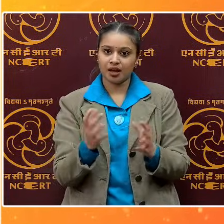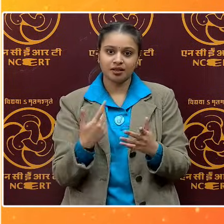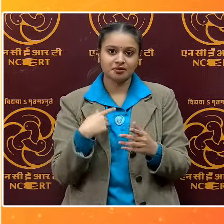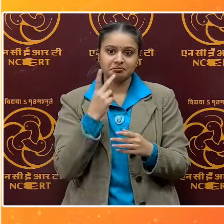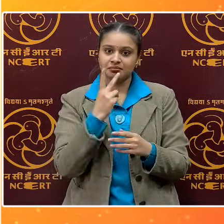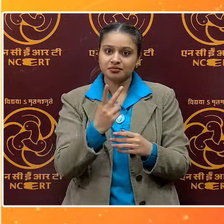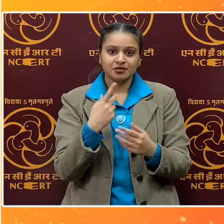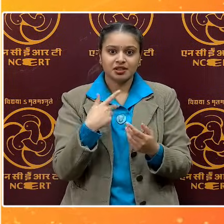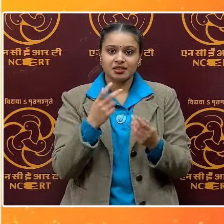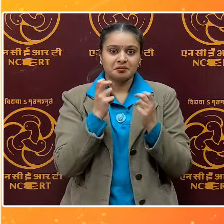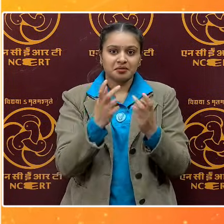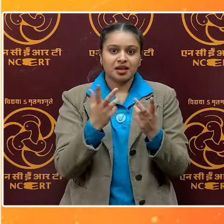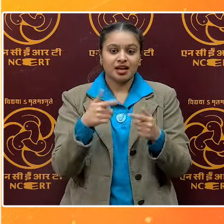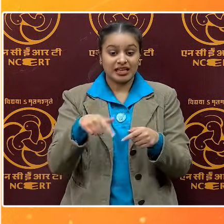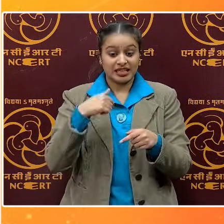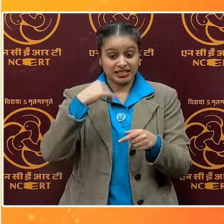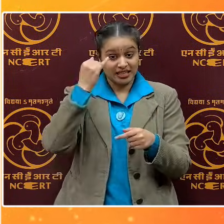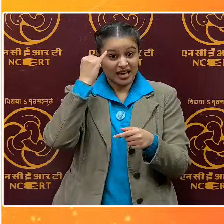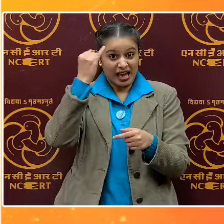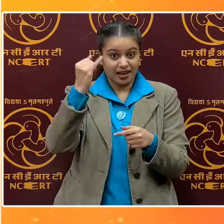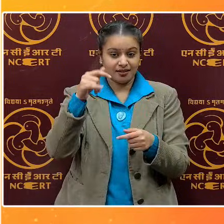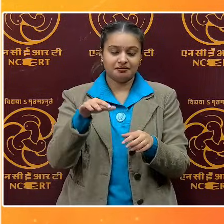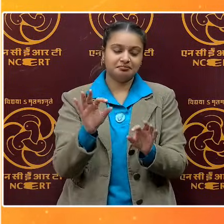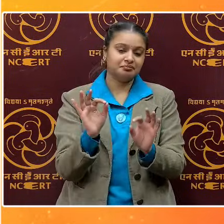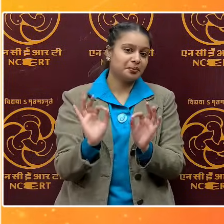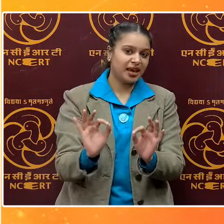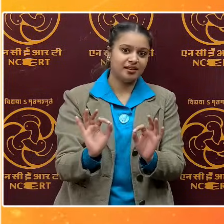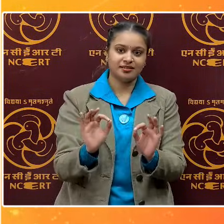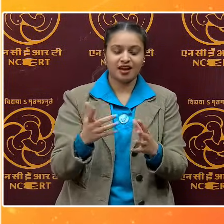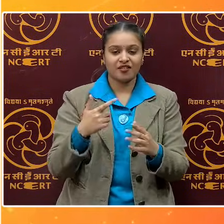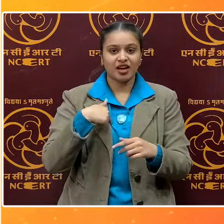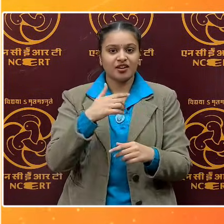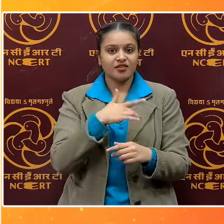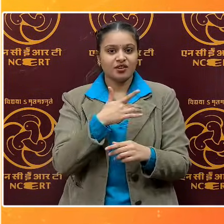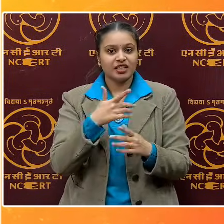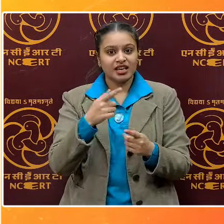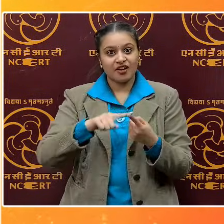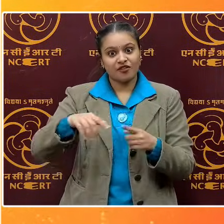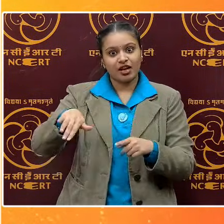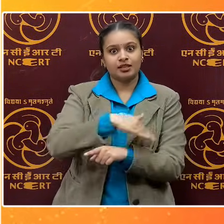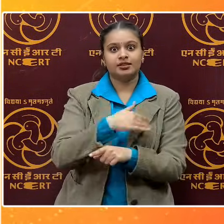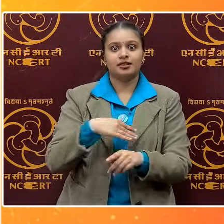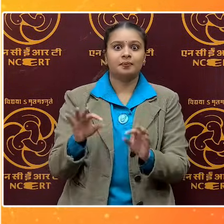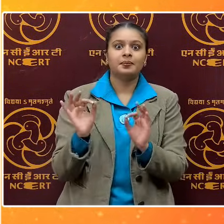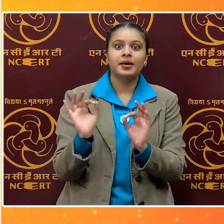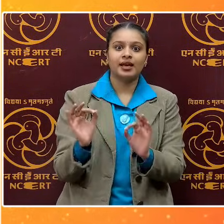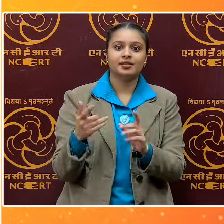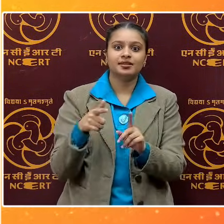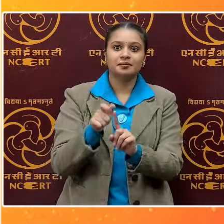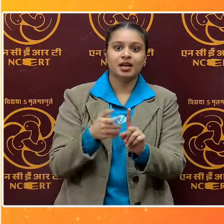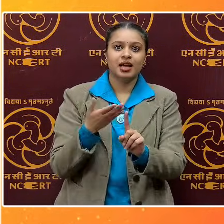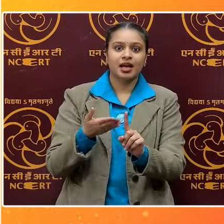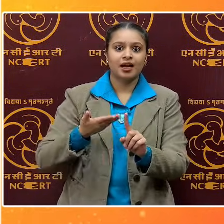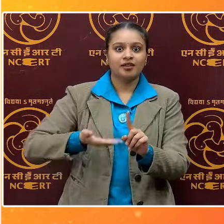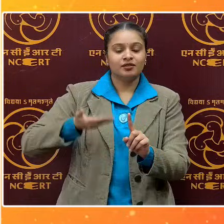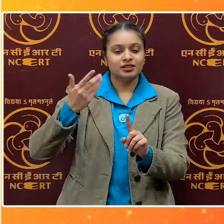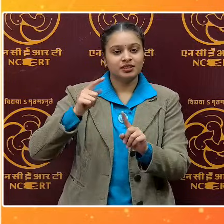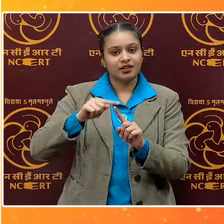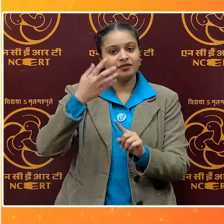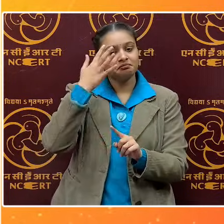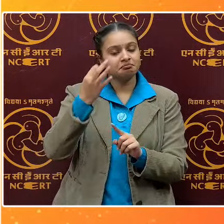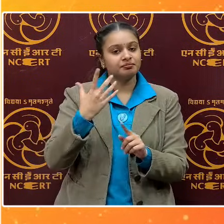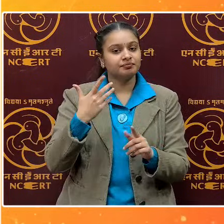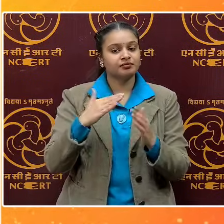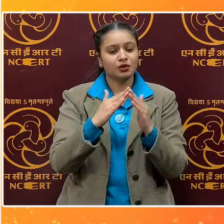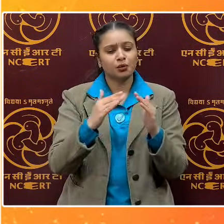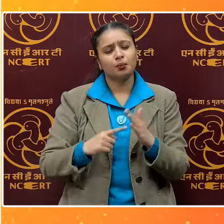was lovely. So this idea really is, I feel It's very engineers are creative. great, and it really looks great on